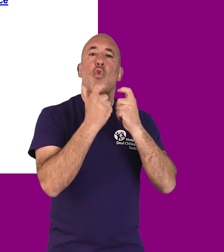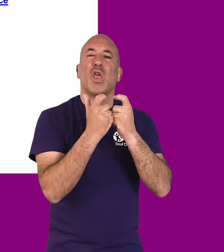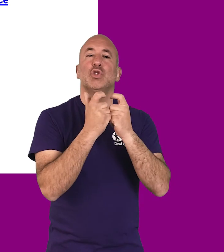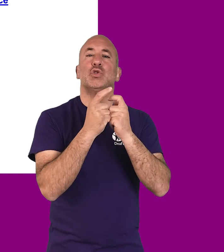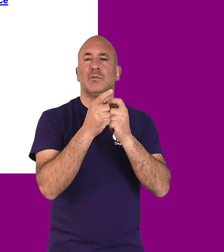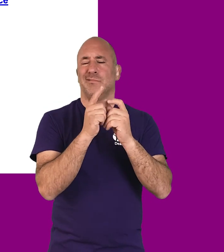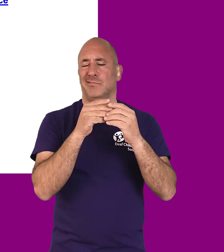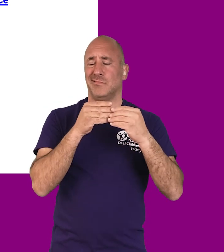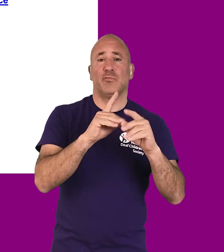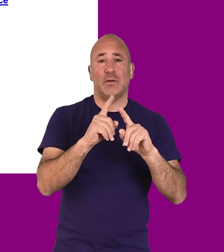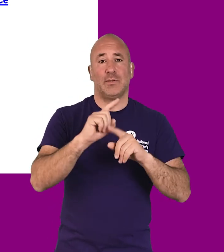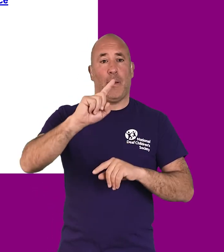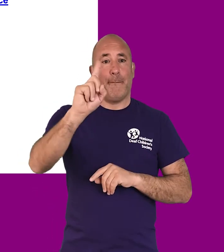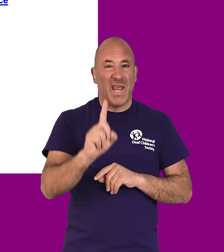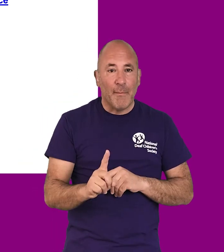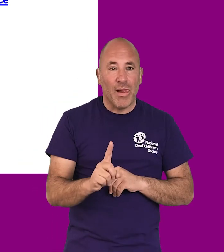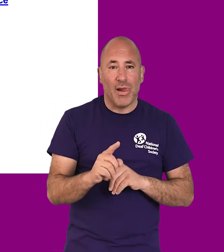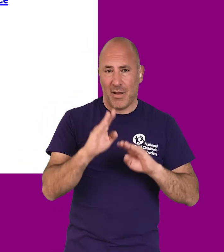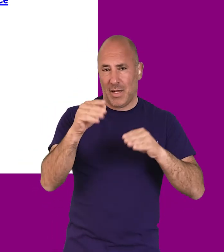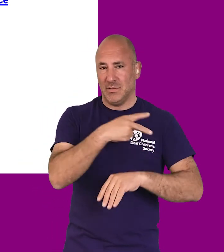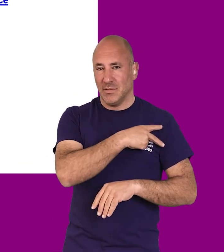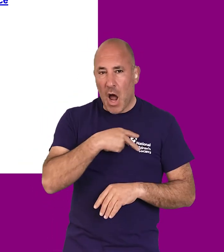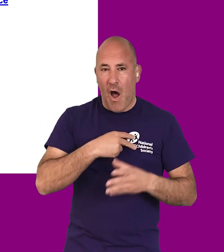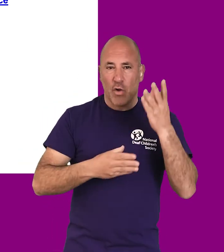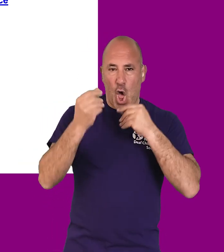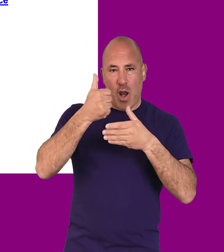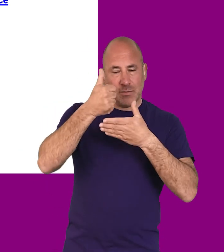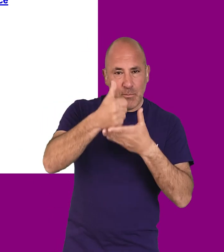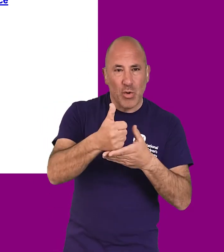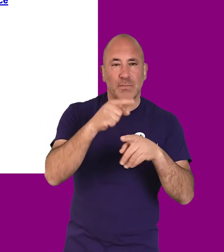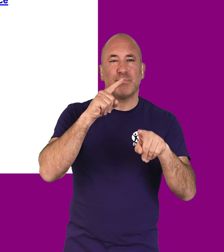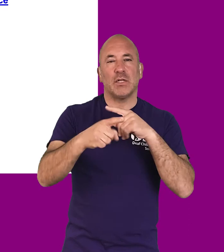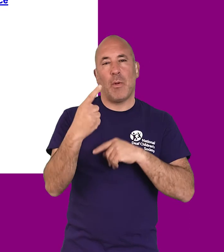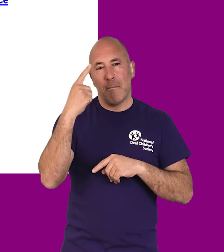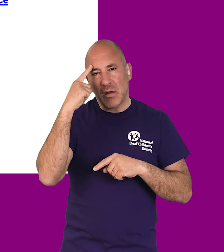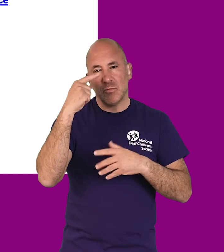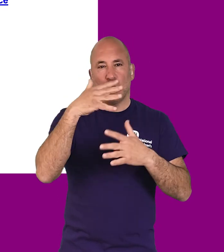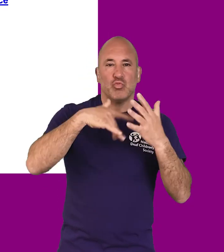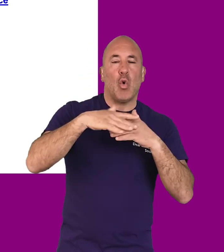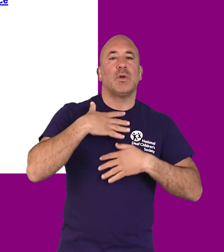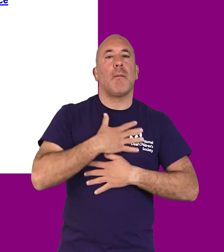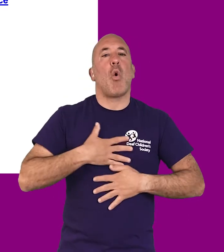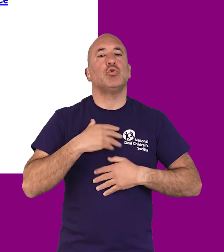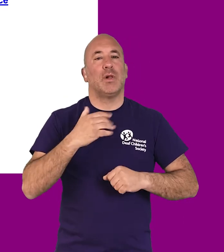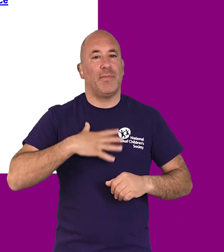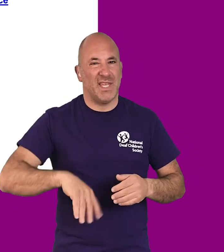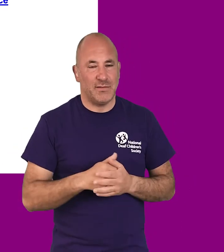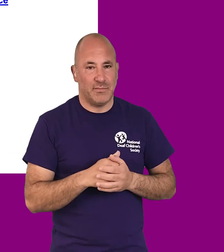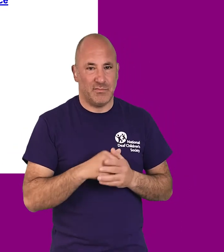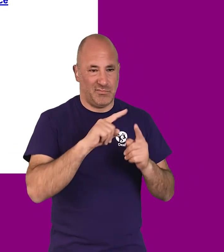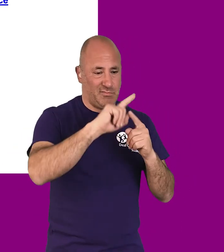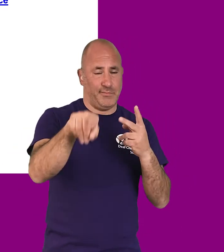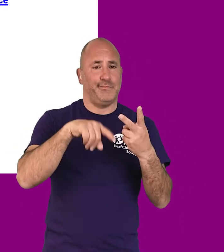on people, which is all about ensuring staff and learners are supported, particularly with mental, social and